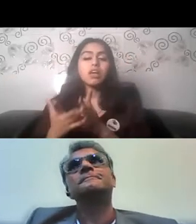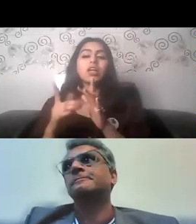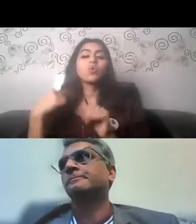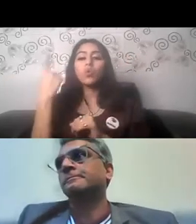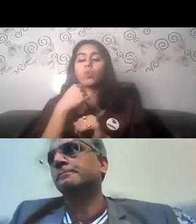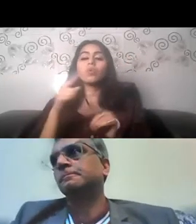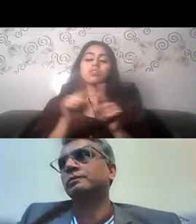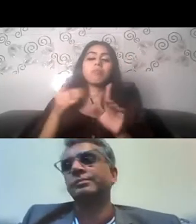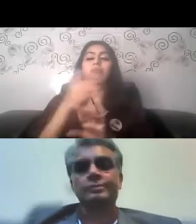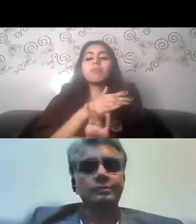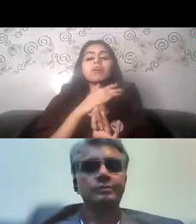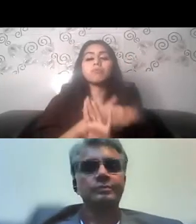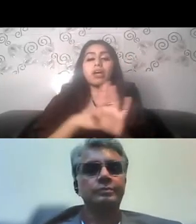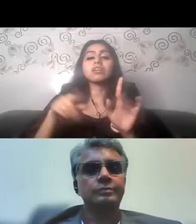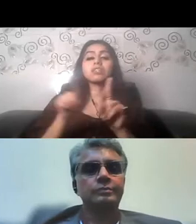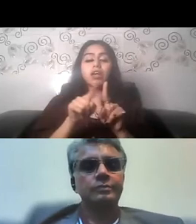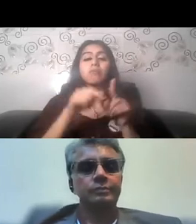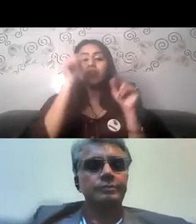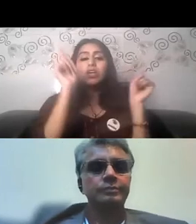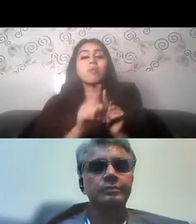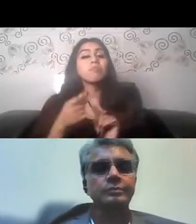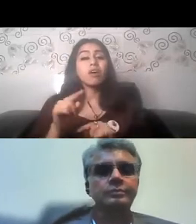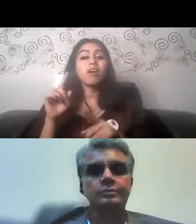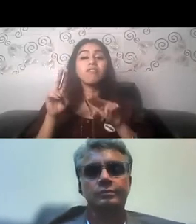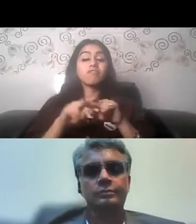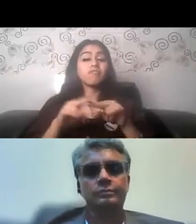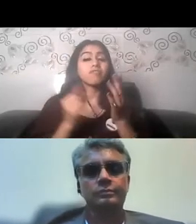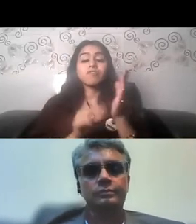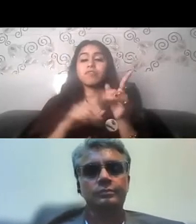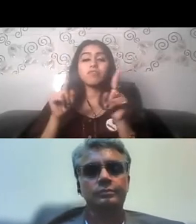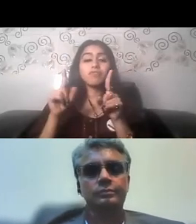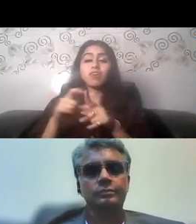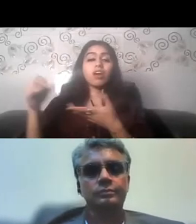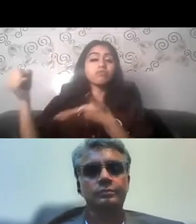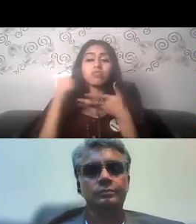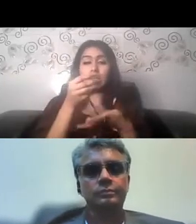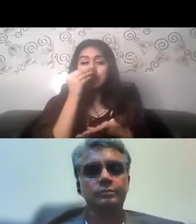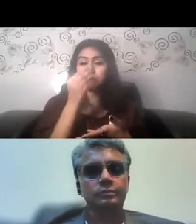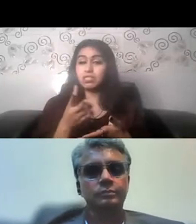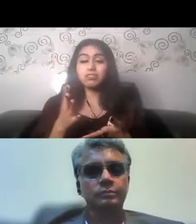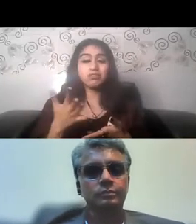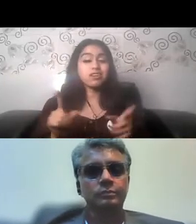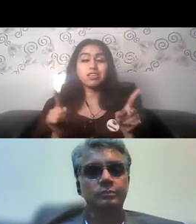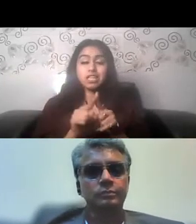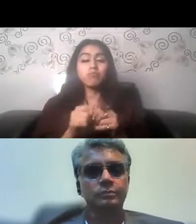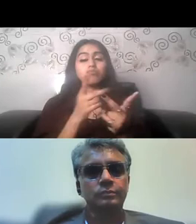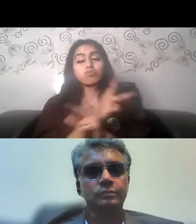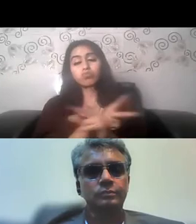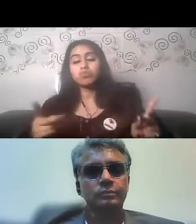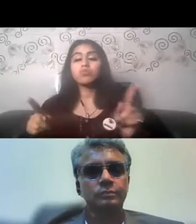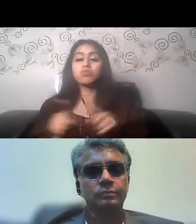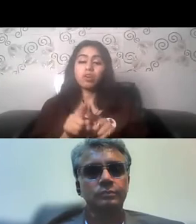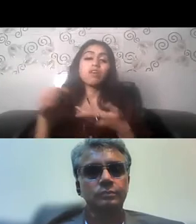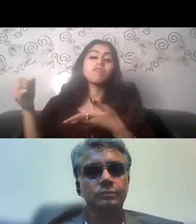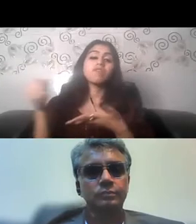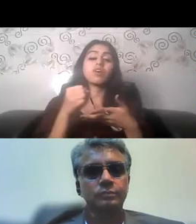India. And fundraising is not easy because there are only limited funds and so many say people